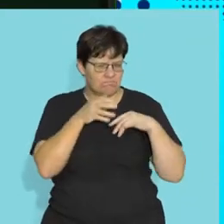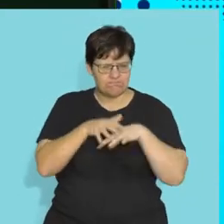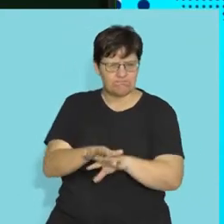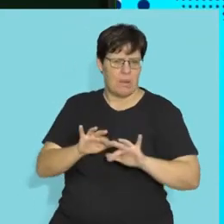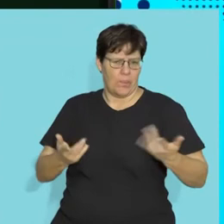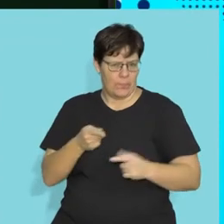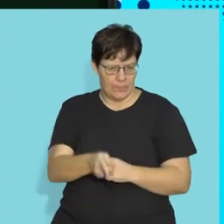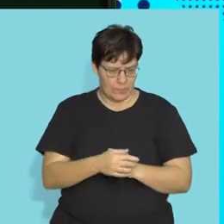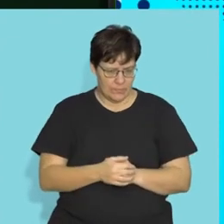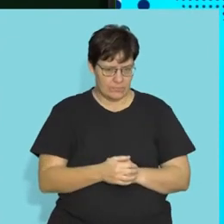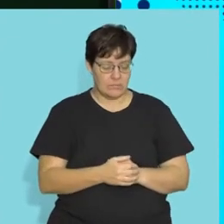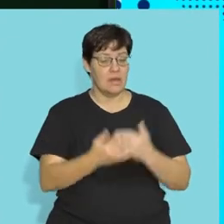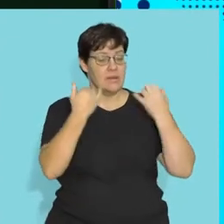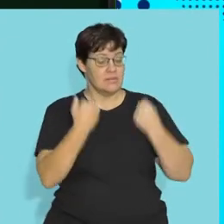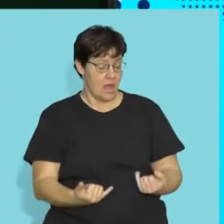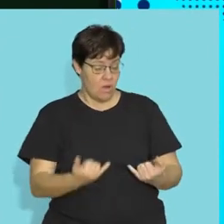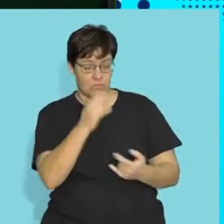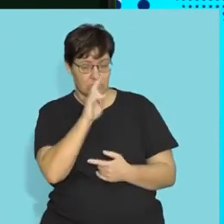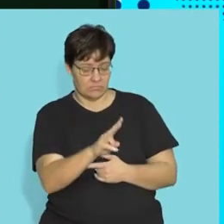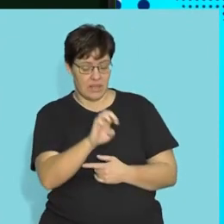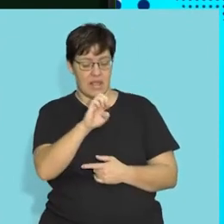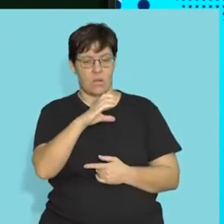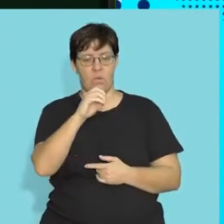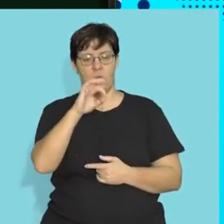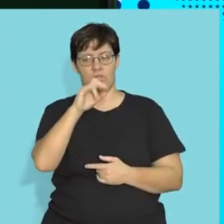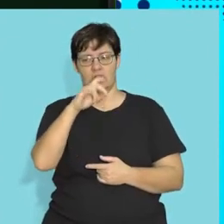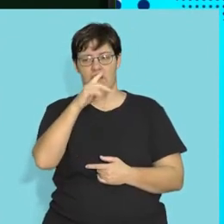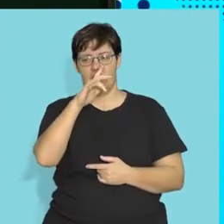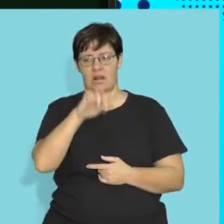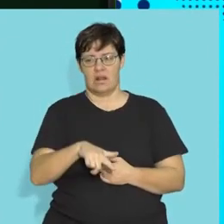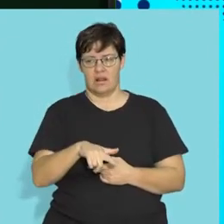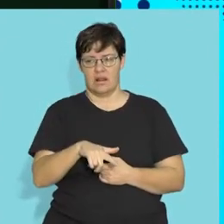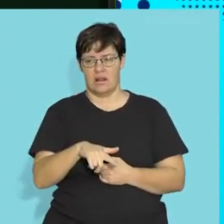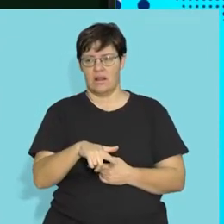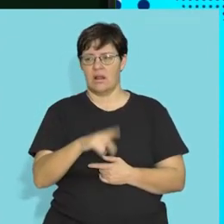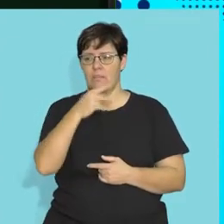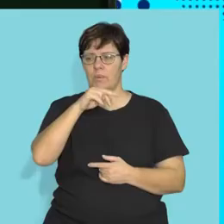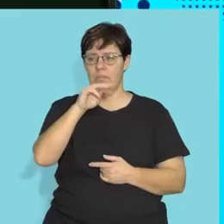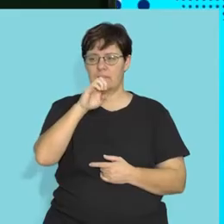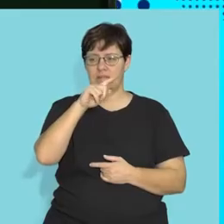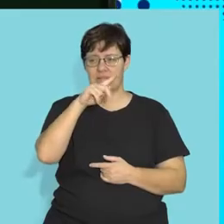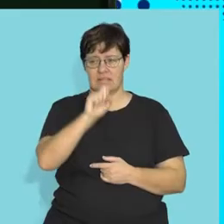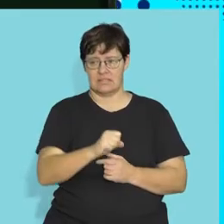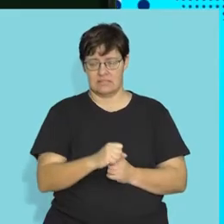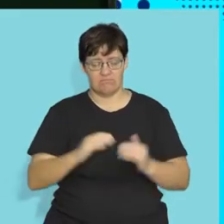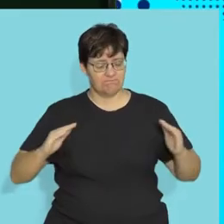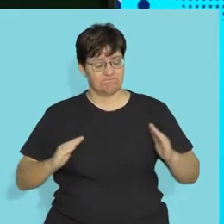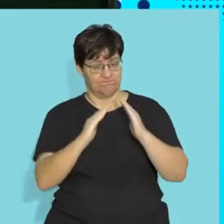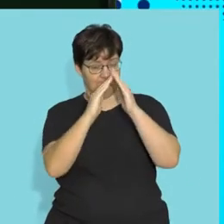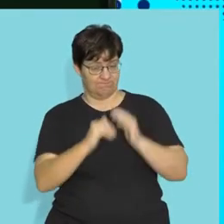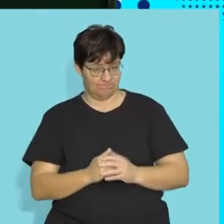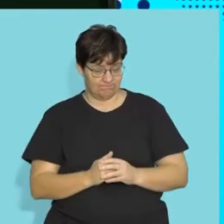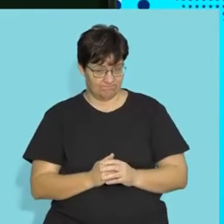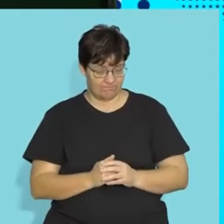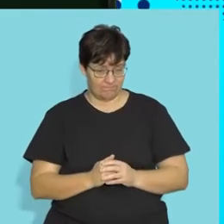ecosystem. In this segment, we're going to focus on ecological pyramids. So what are ecological pyramids? What do these